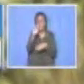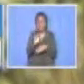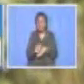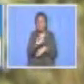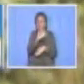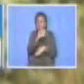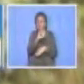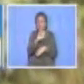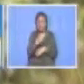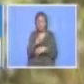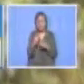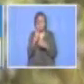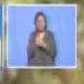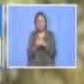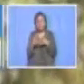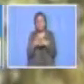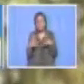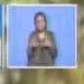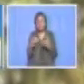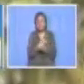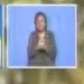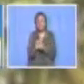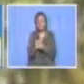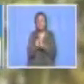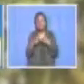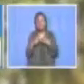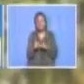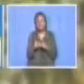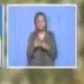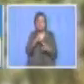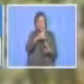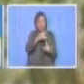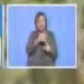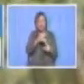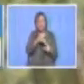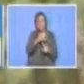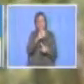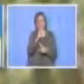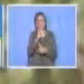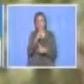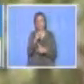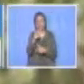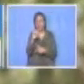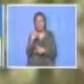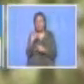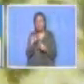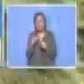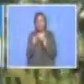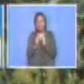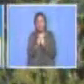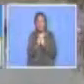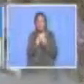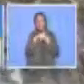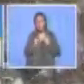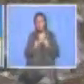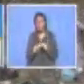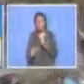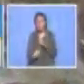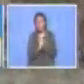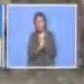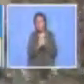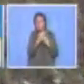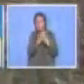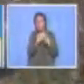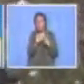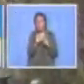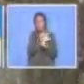were significantly damaged during 2019's Hurricane Dorian, with continued threat from climate change. East Grand